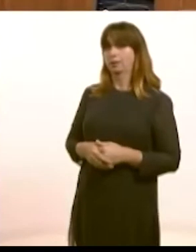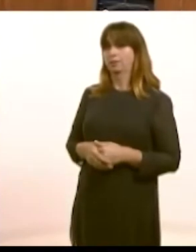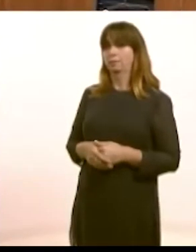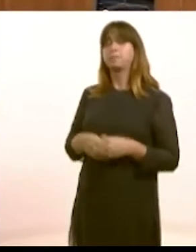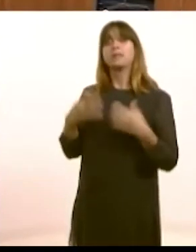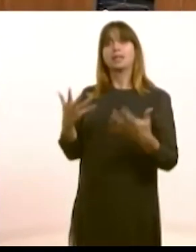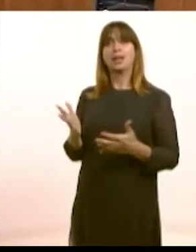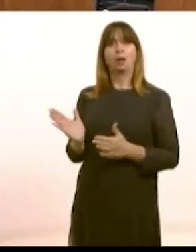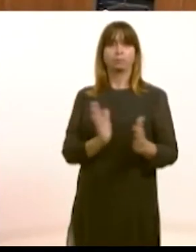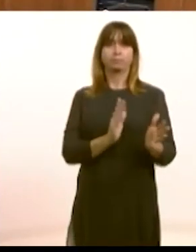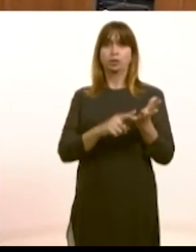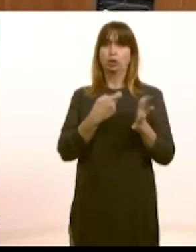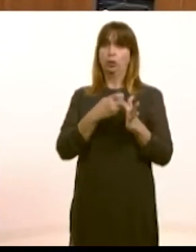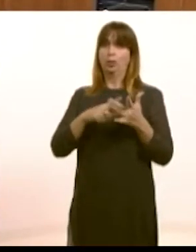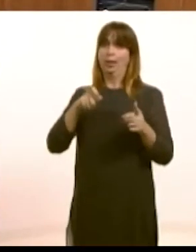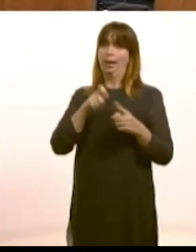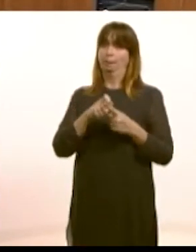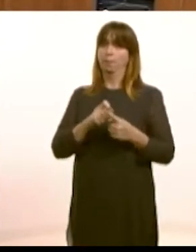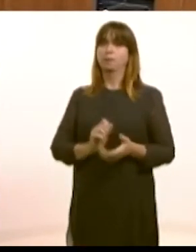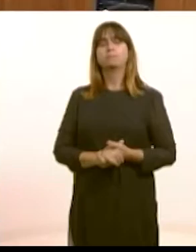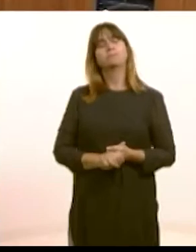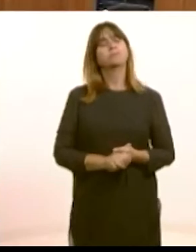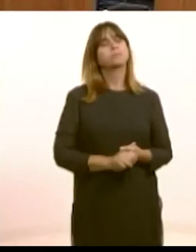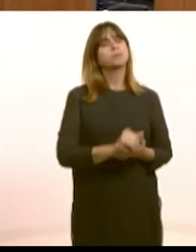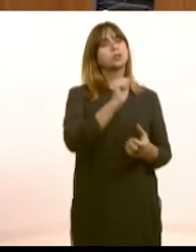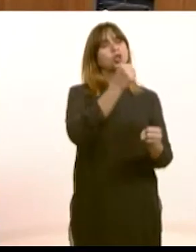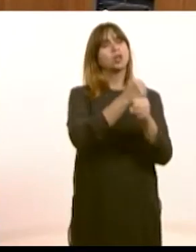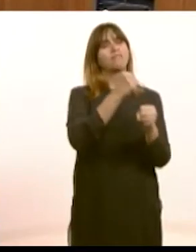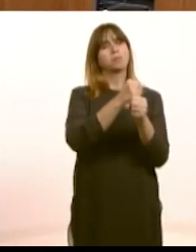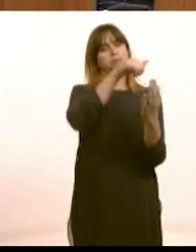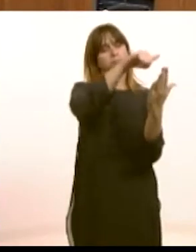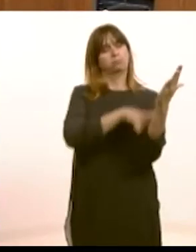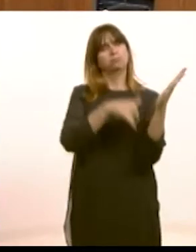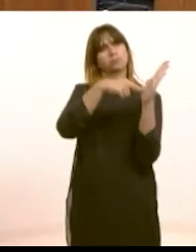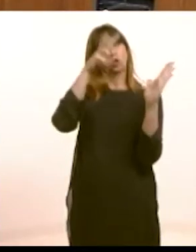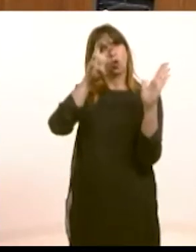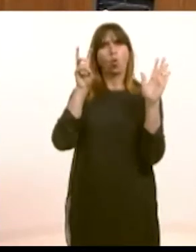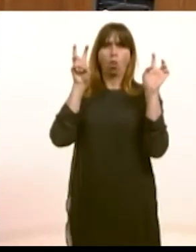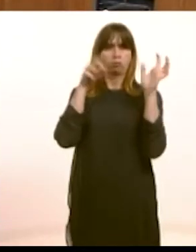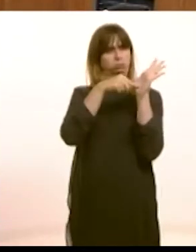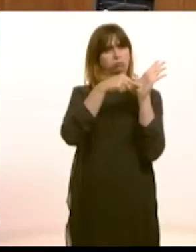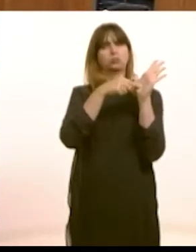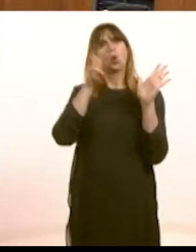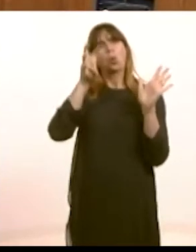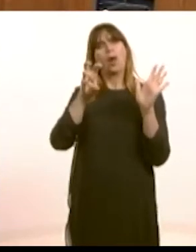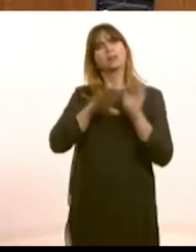Leader of UKIP, Neil Hamilton. In the government's document, Taking Wales Forward,